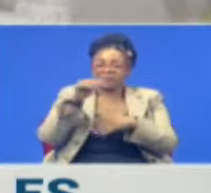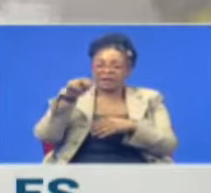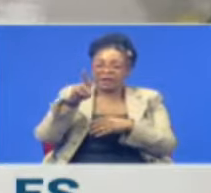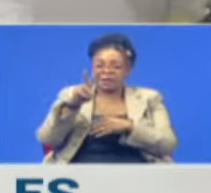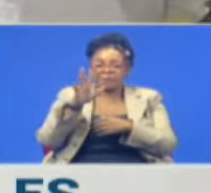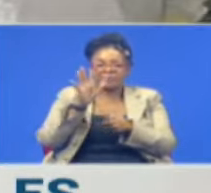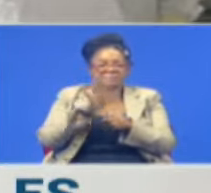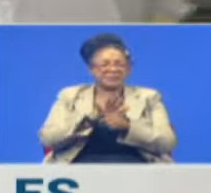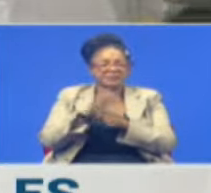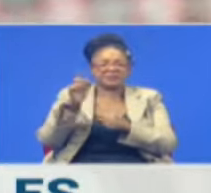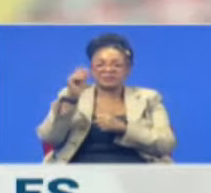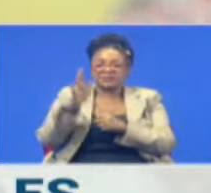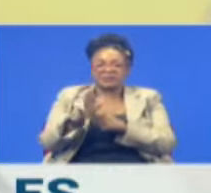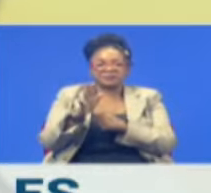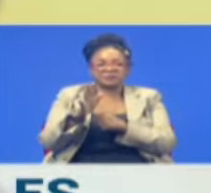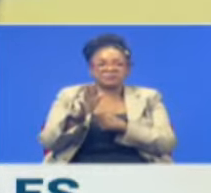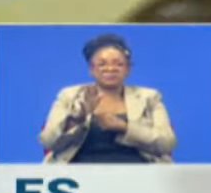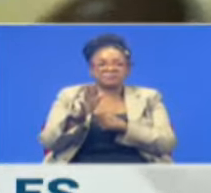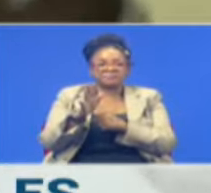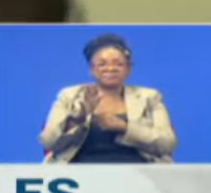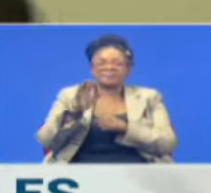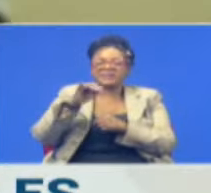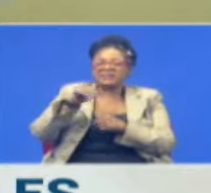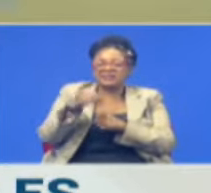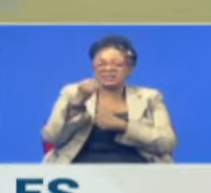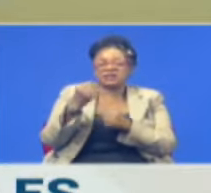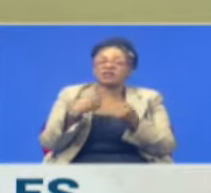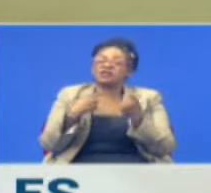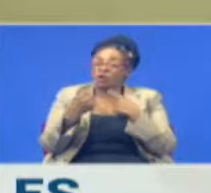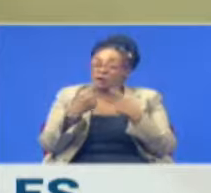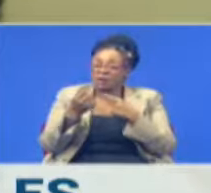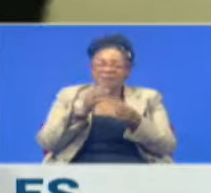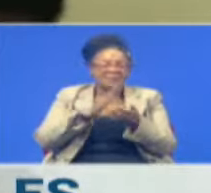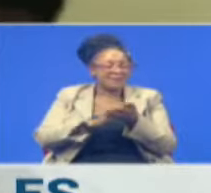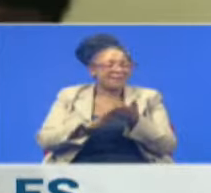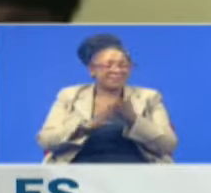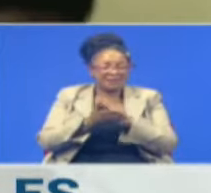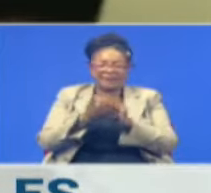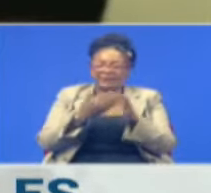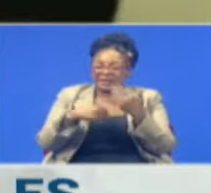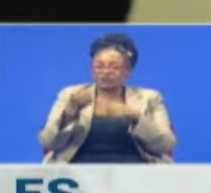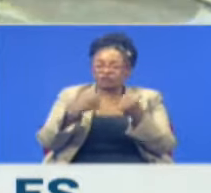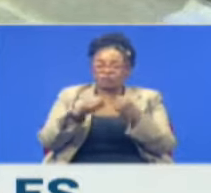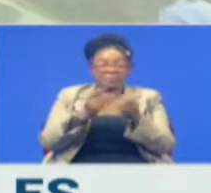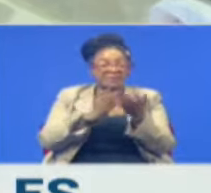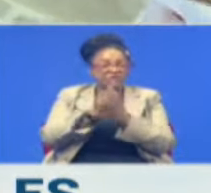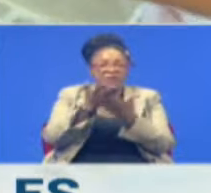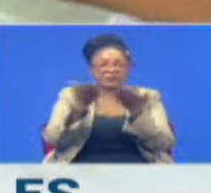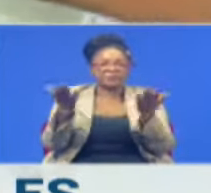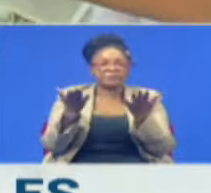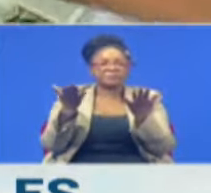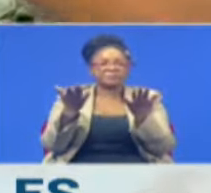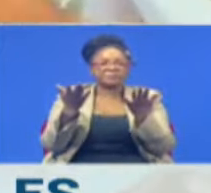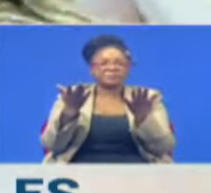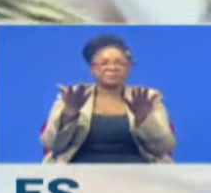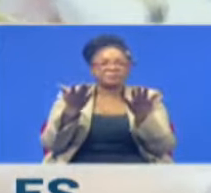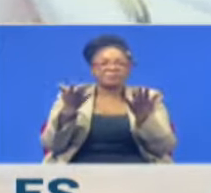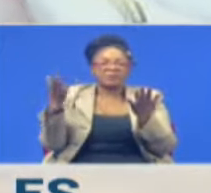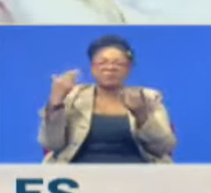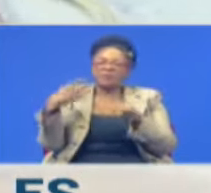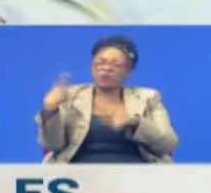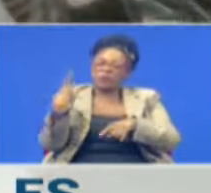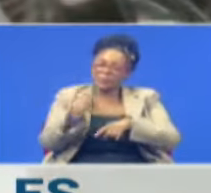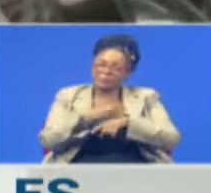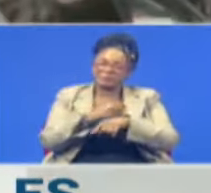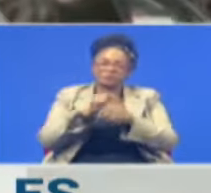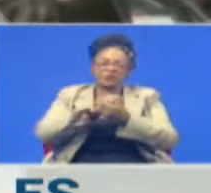Kenyans just that, talks. Nothing less of action will be reassuring. Chindano hii tulidungwa ya kuzuia